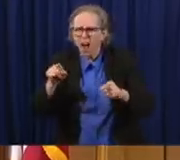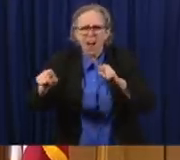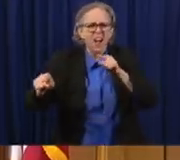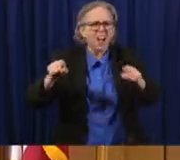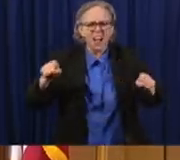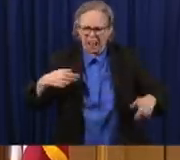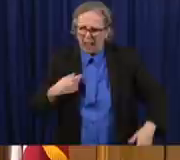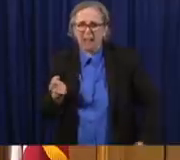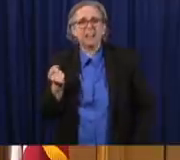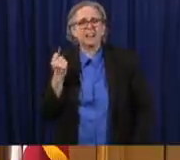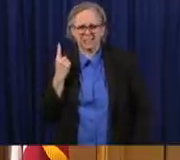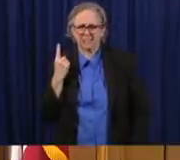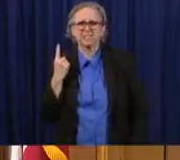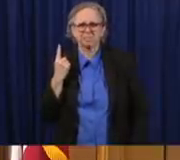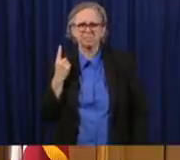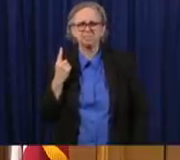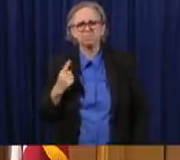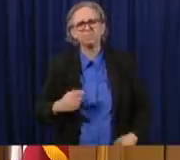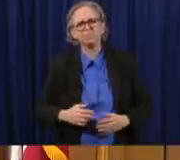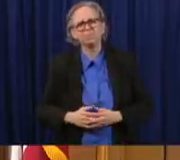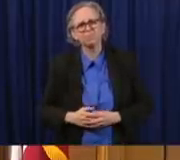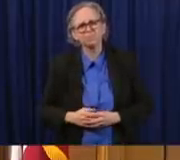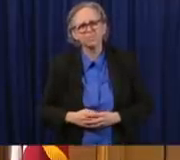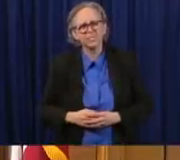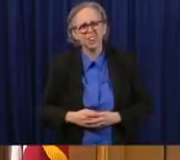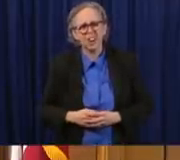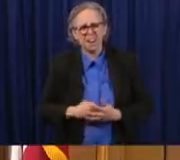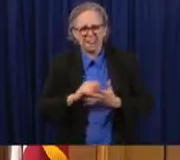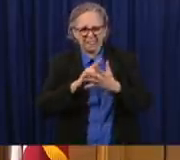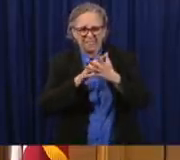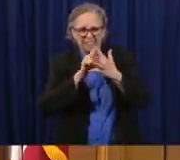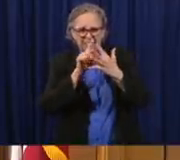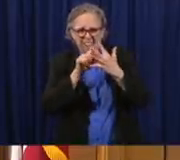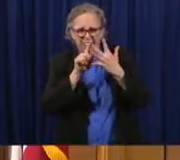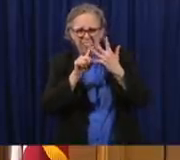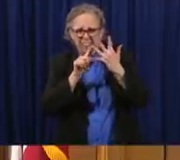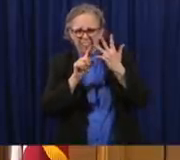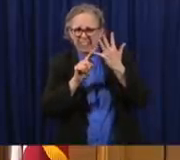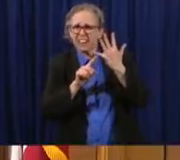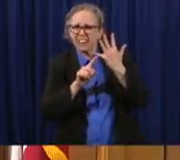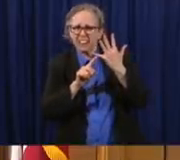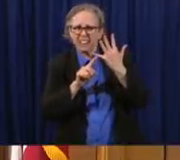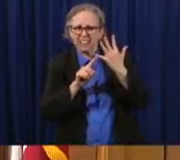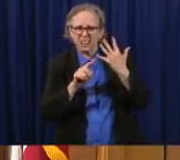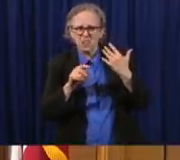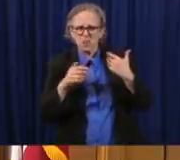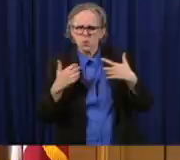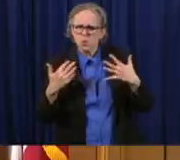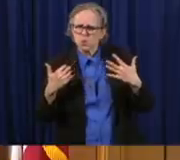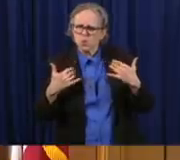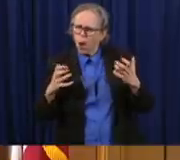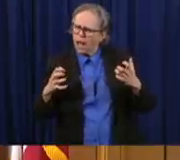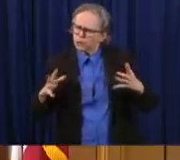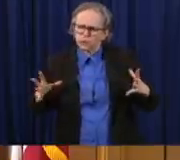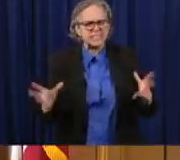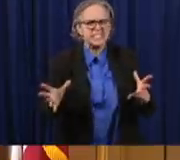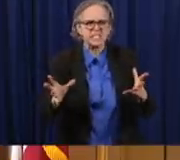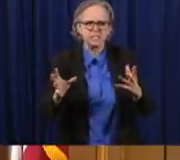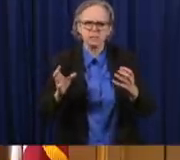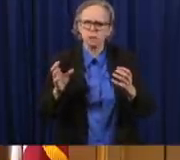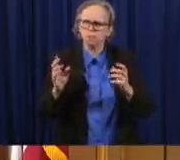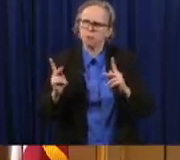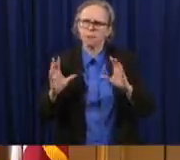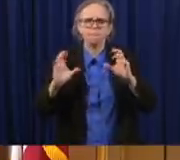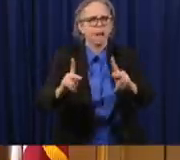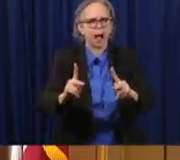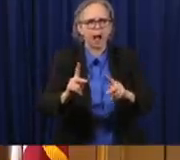For all the reasons that we know, Ohioans are chomping at the bit, ready to go, ready to get back to work.